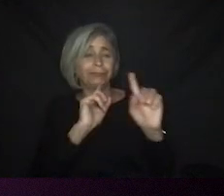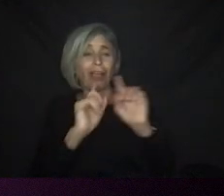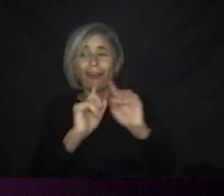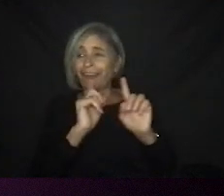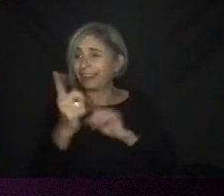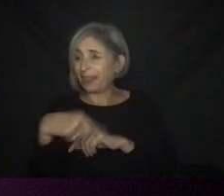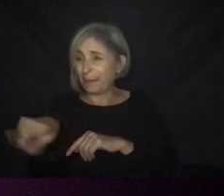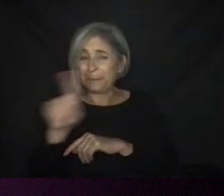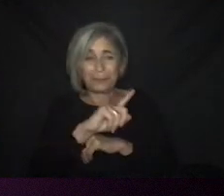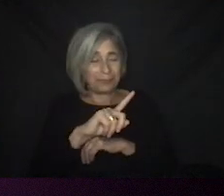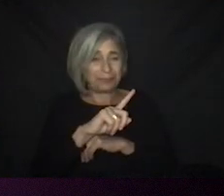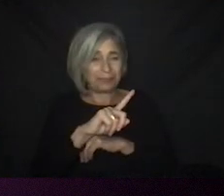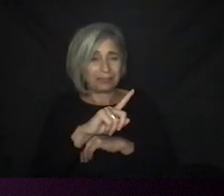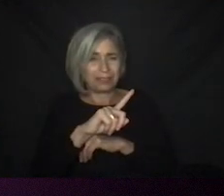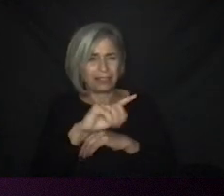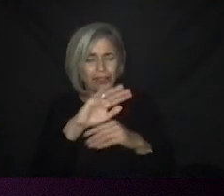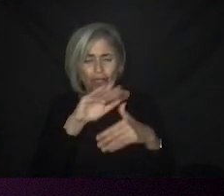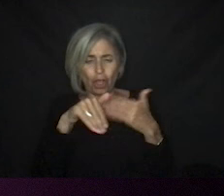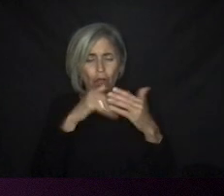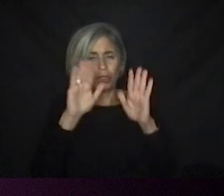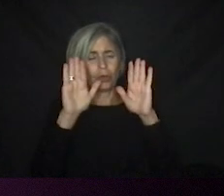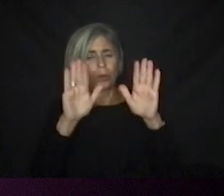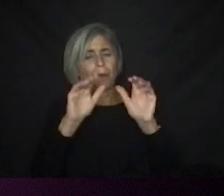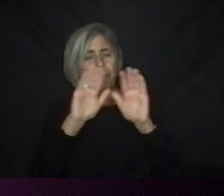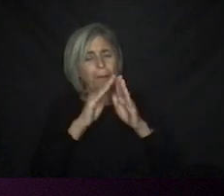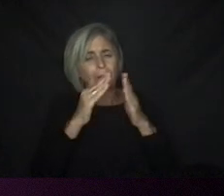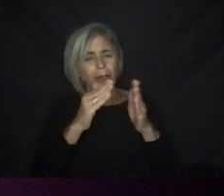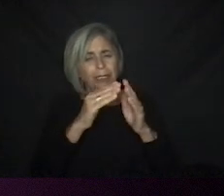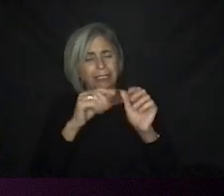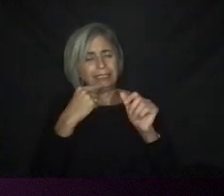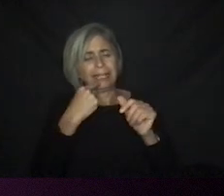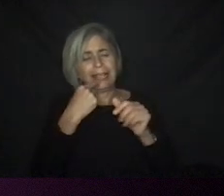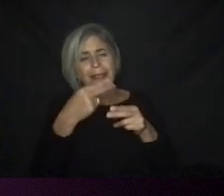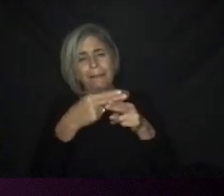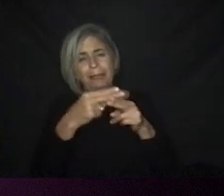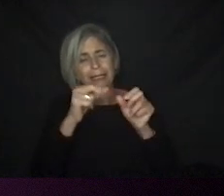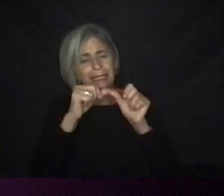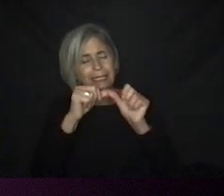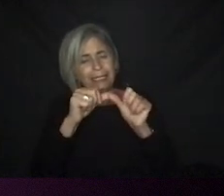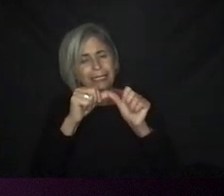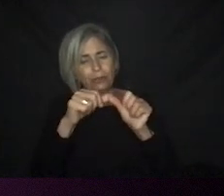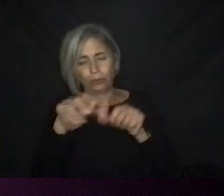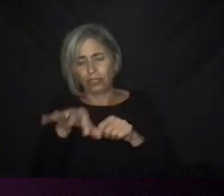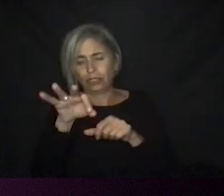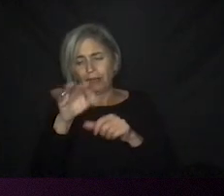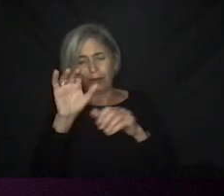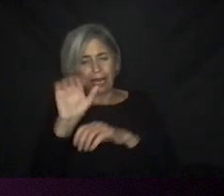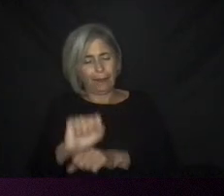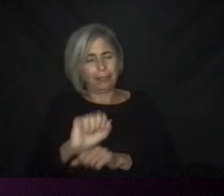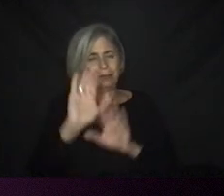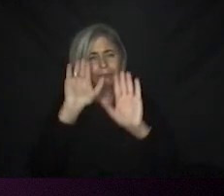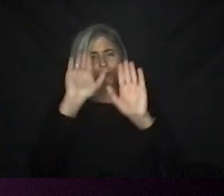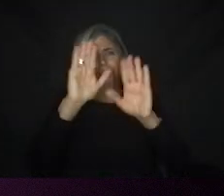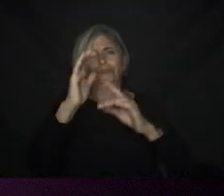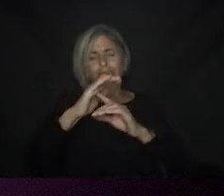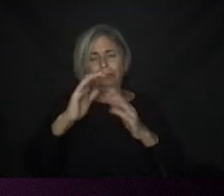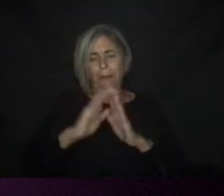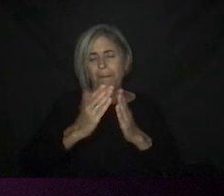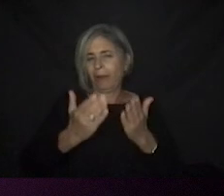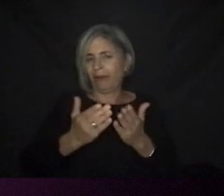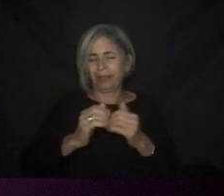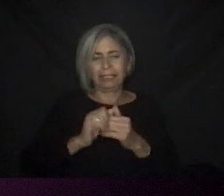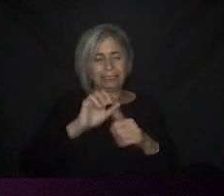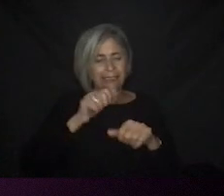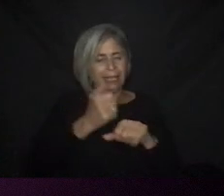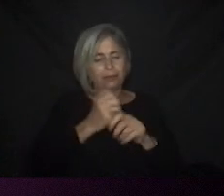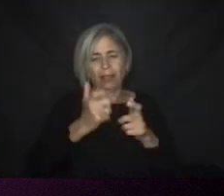talk, and there's a whole, by the way, there's a great book called Continuous Discovery Habits. I encourage you to read that book. Excellent book, and she establishes